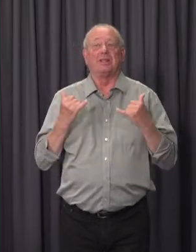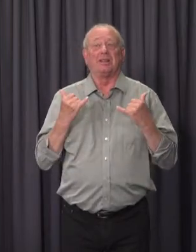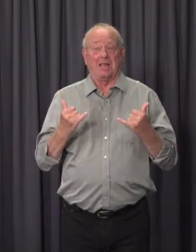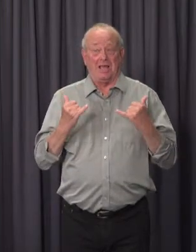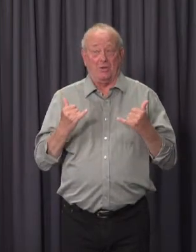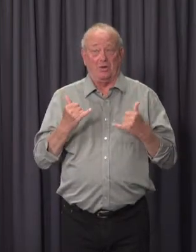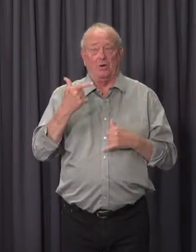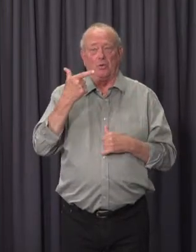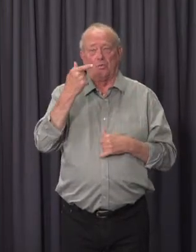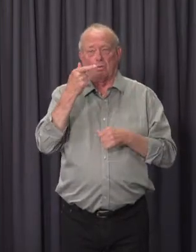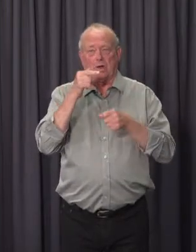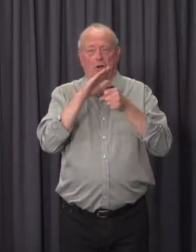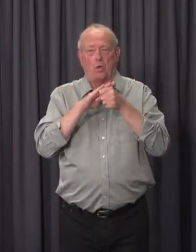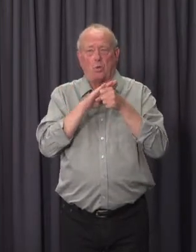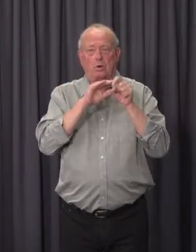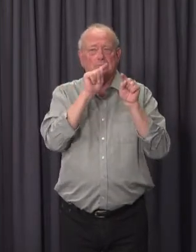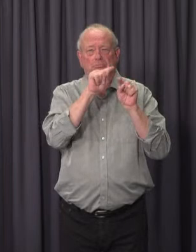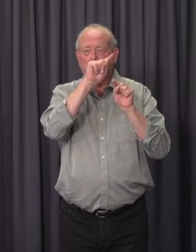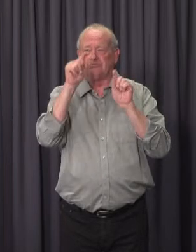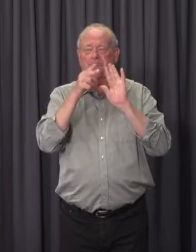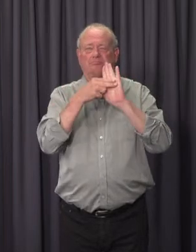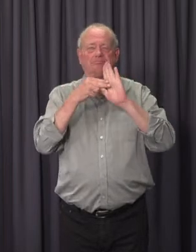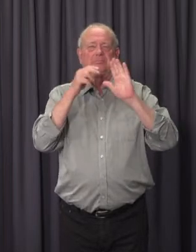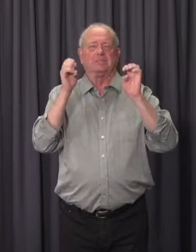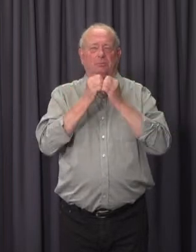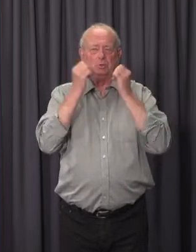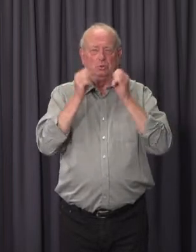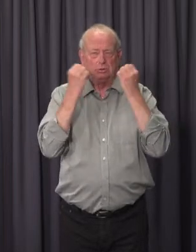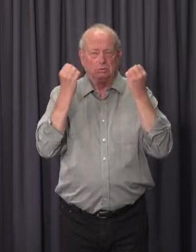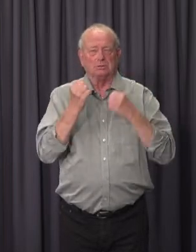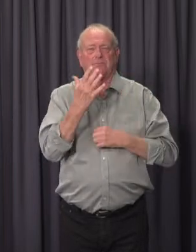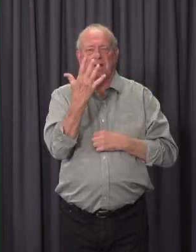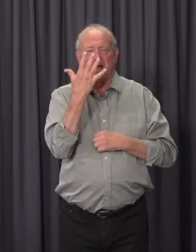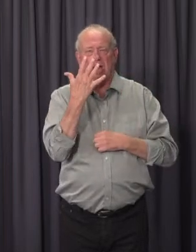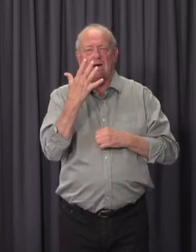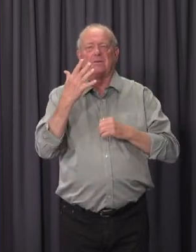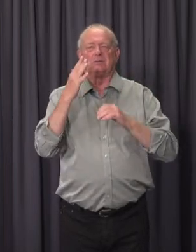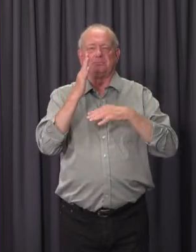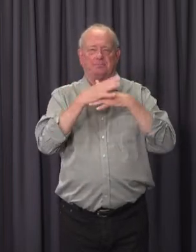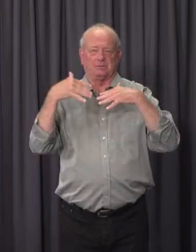local emergency, 5 band council resolutions, and an estimated